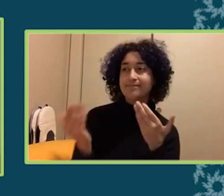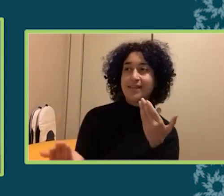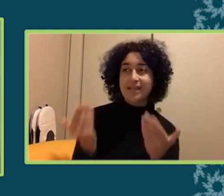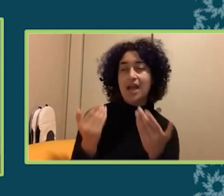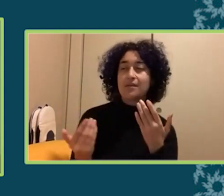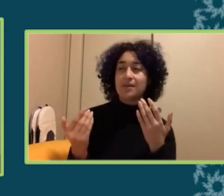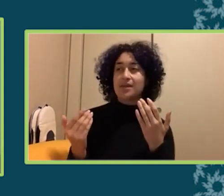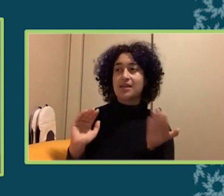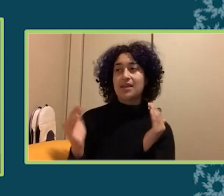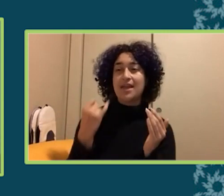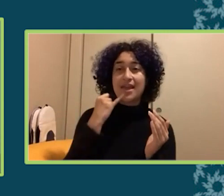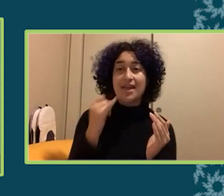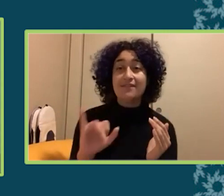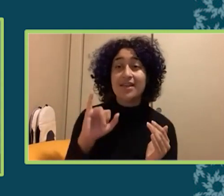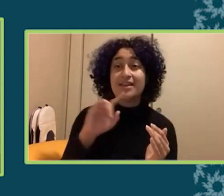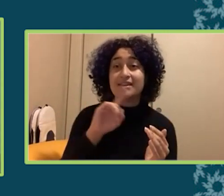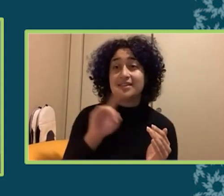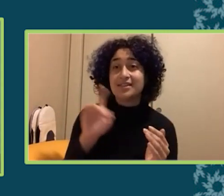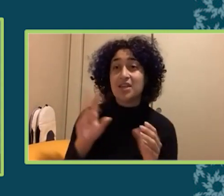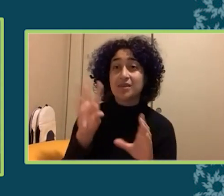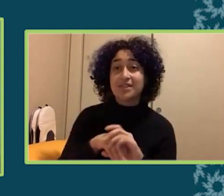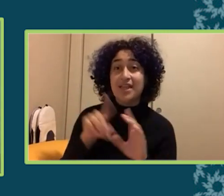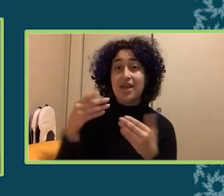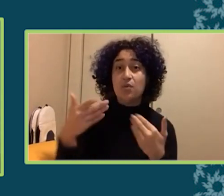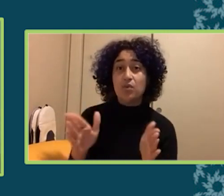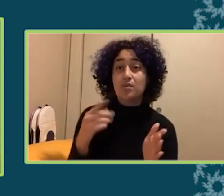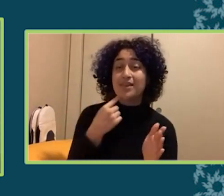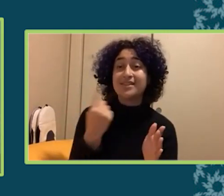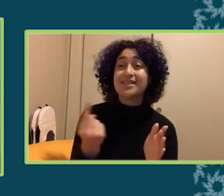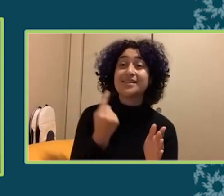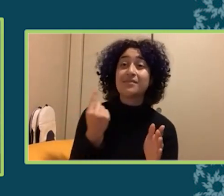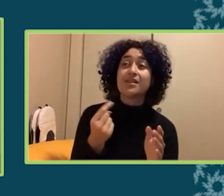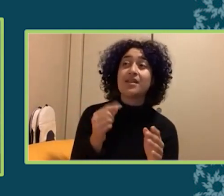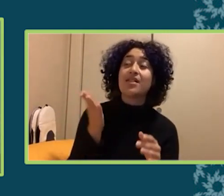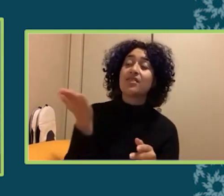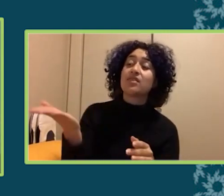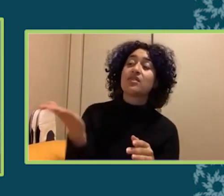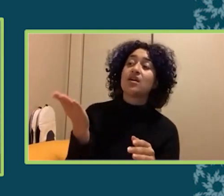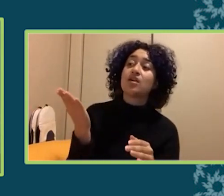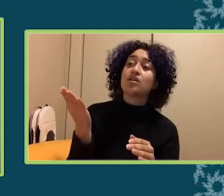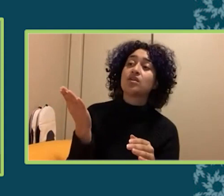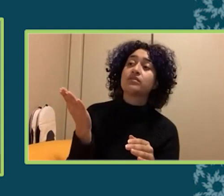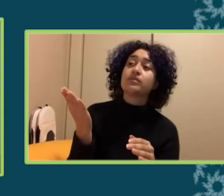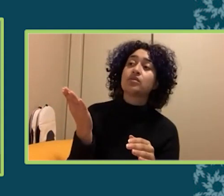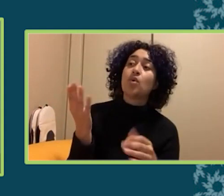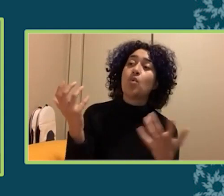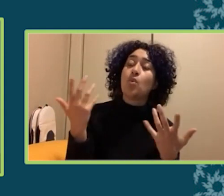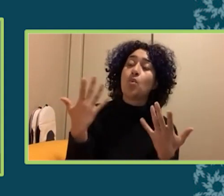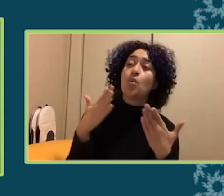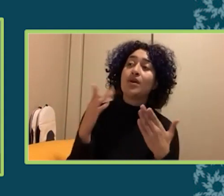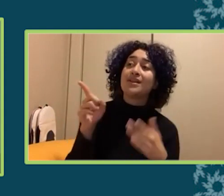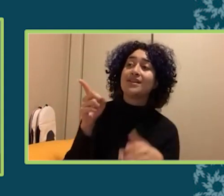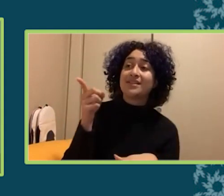where like if they were in that room and they spoke up in that moment, their concern was they're still protected